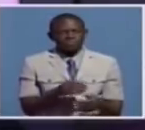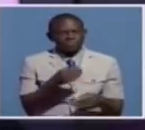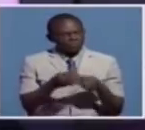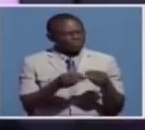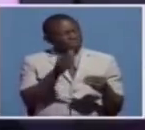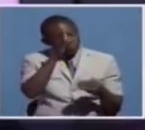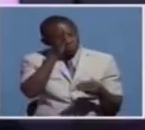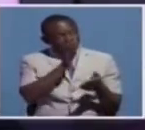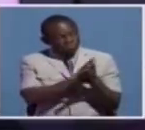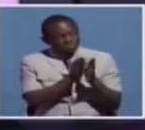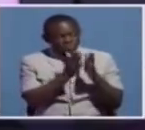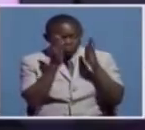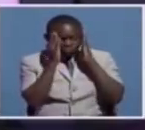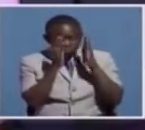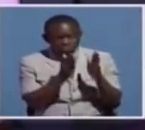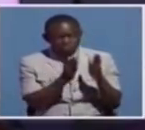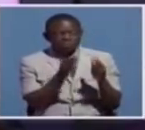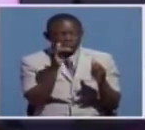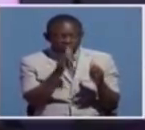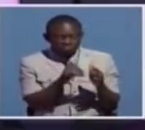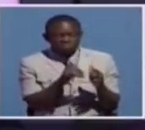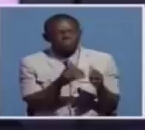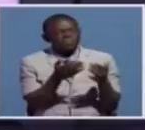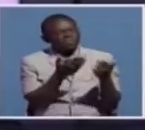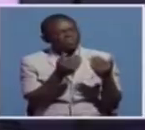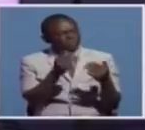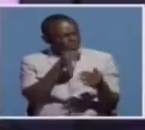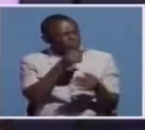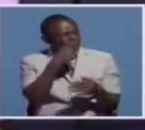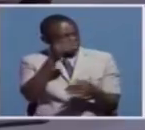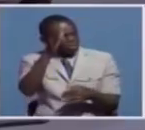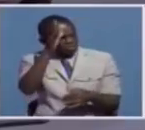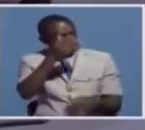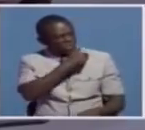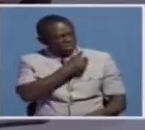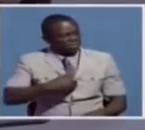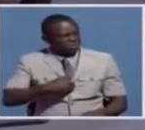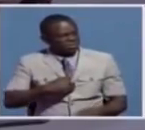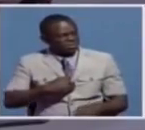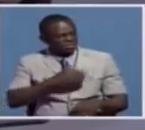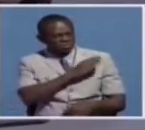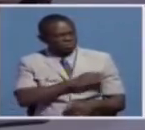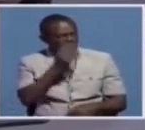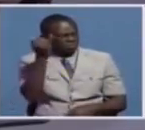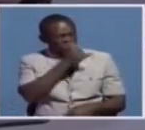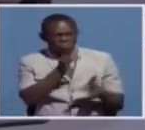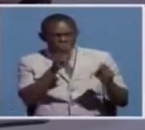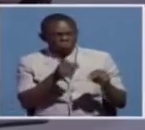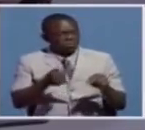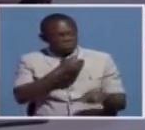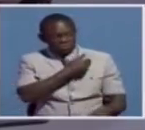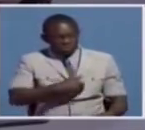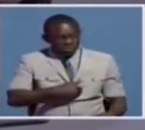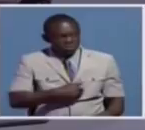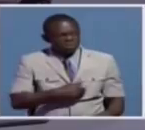to talk about the discipline part. You spoke about him being a disciplinarian. Yes, he was. Then now you landed into this land of plenty. Yes. Where you have everything. You don't have to